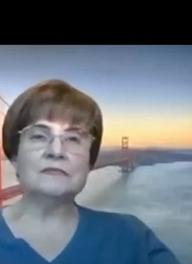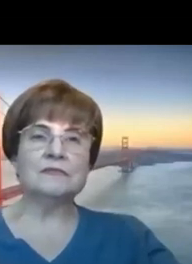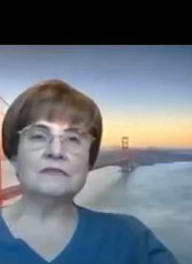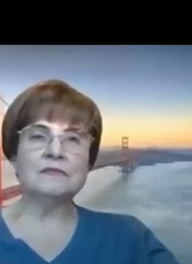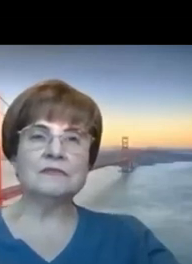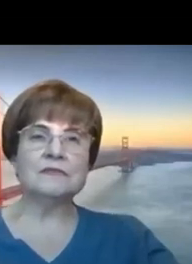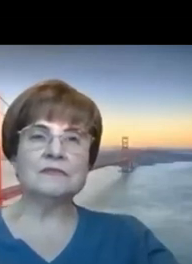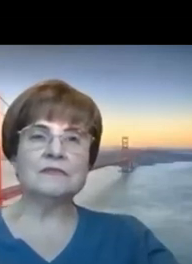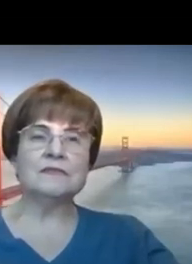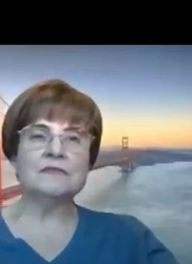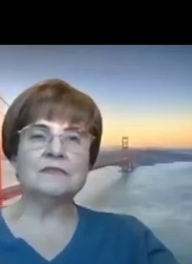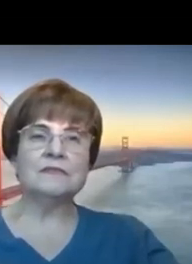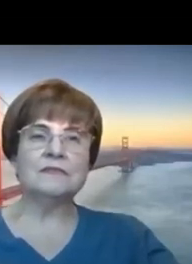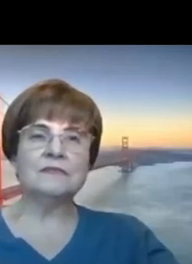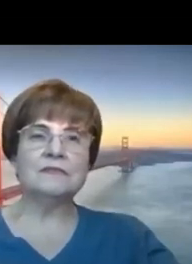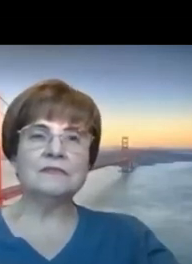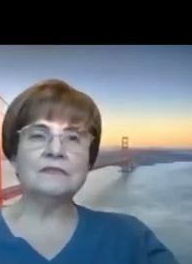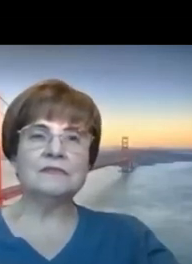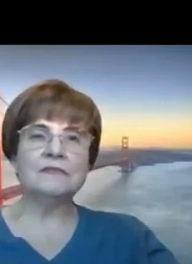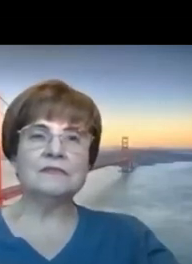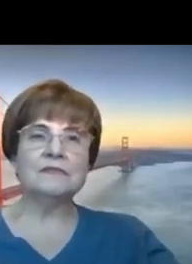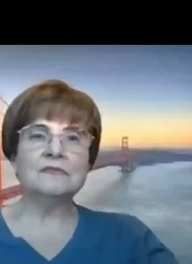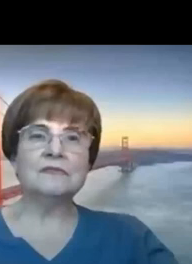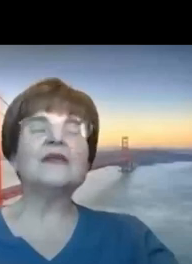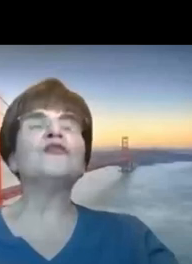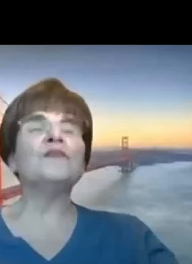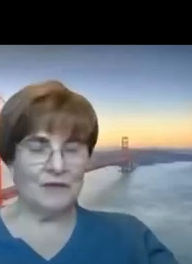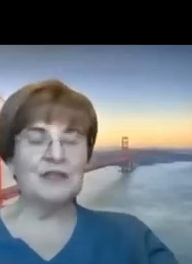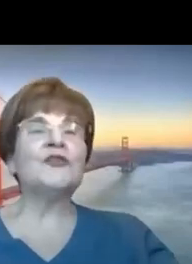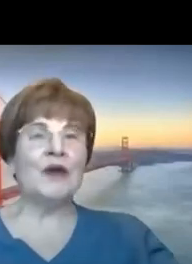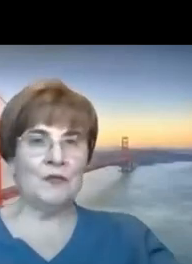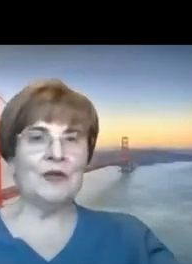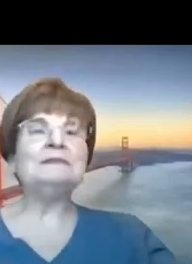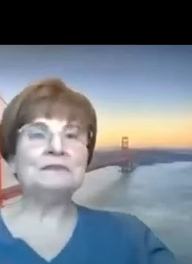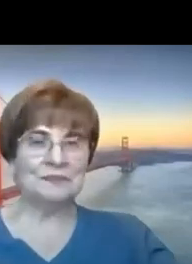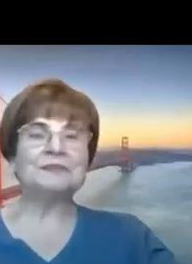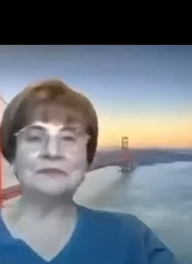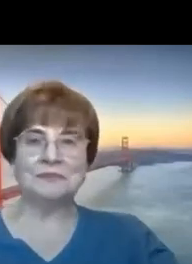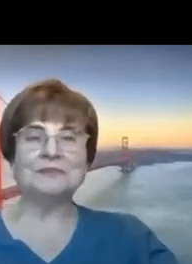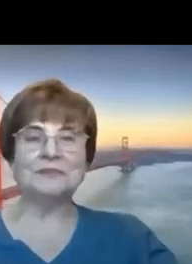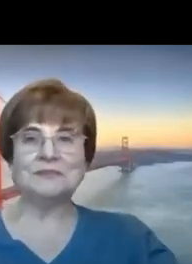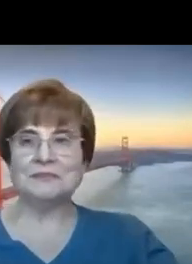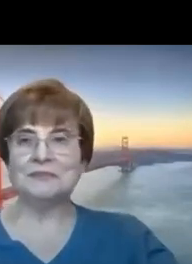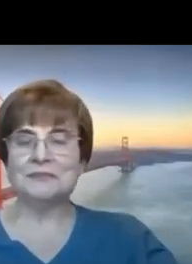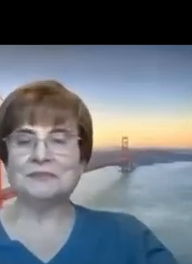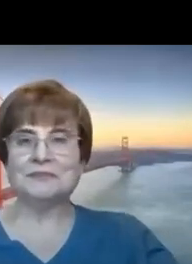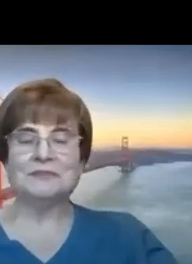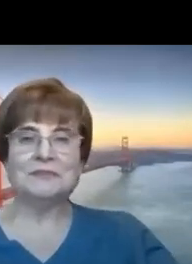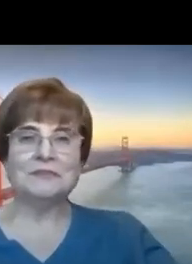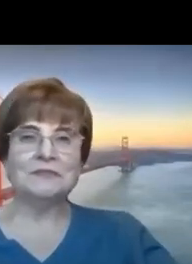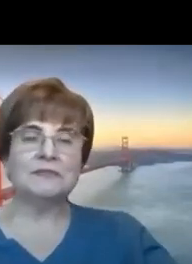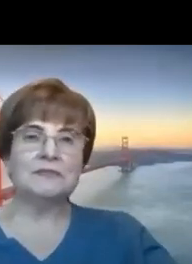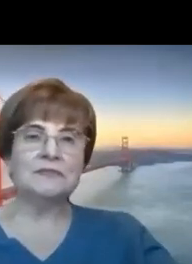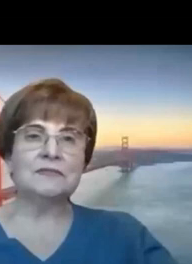have gifted their children and grandchildren with to-go bags. Yeah. That's one of the things. Another great one. Mm-hmm. So, and